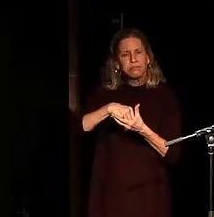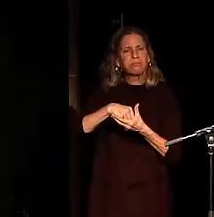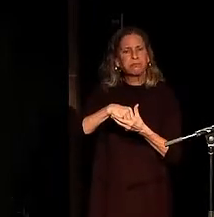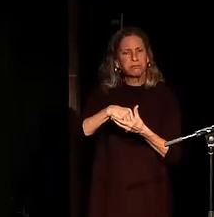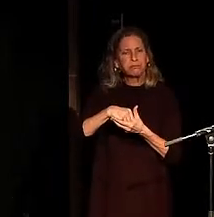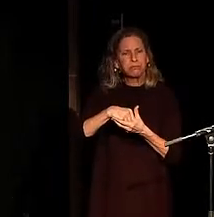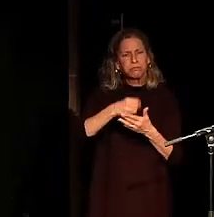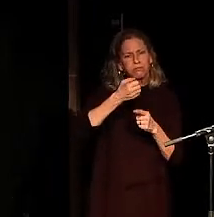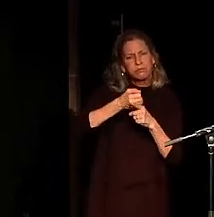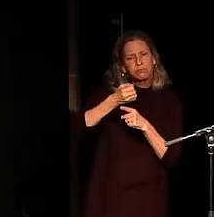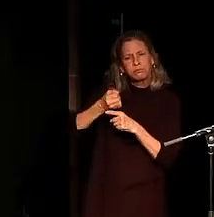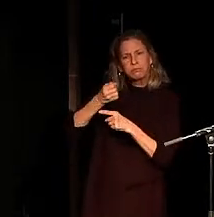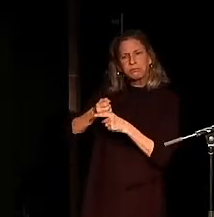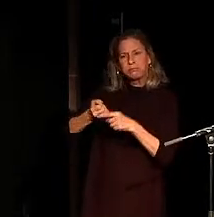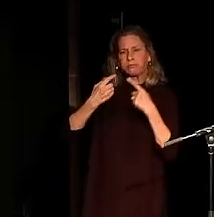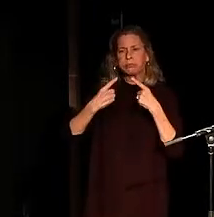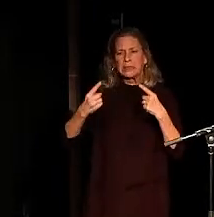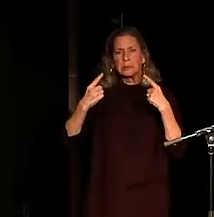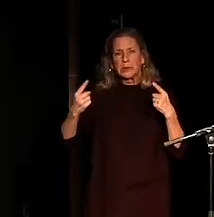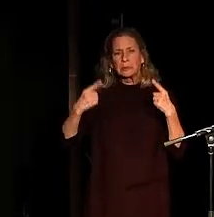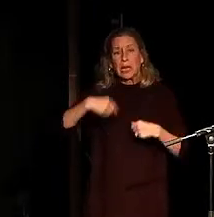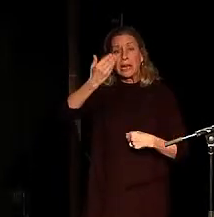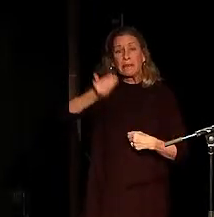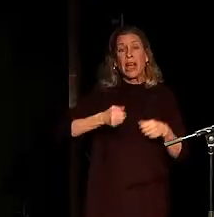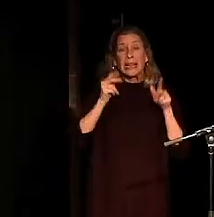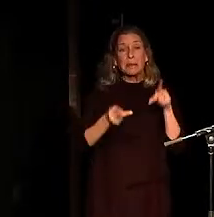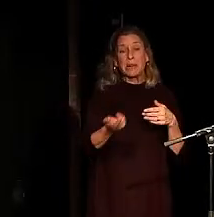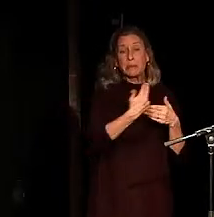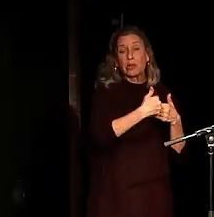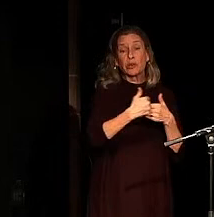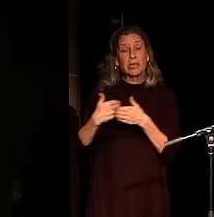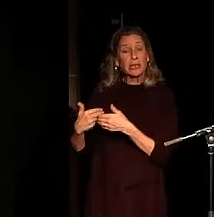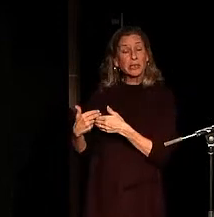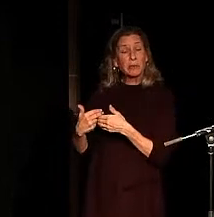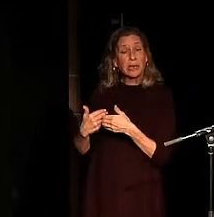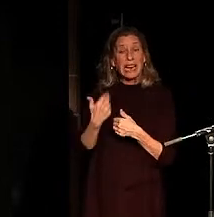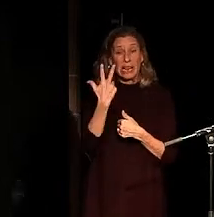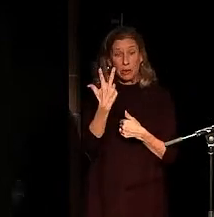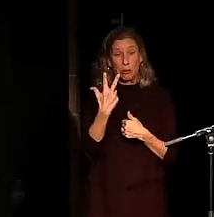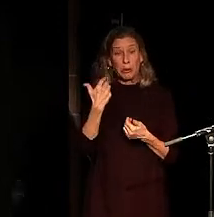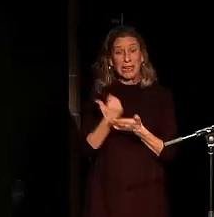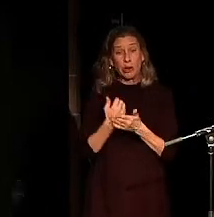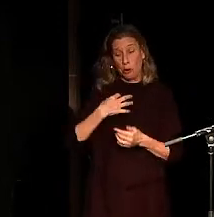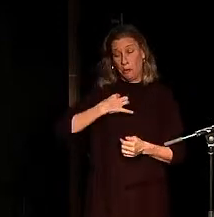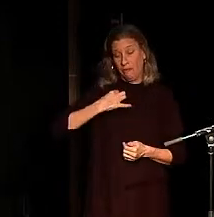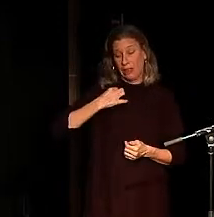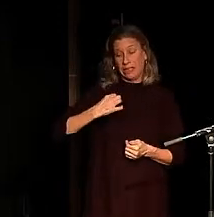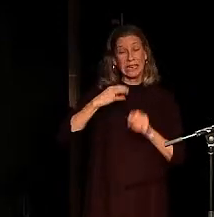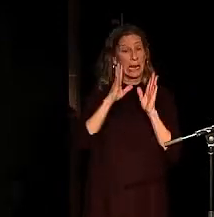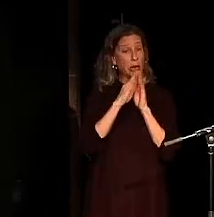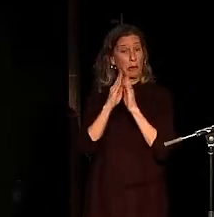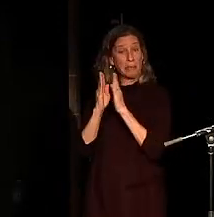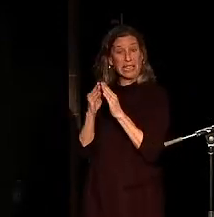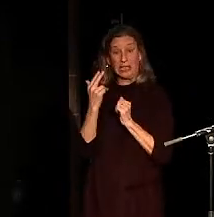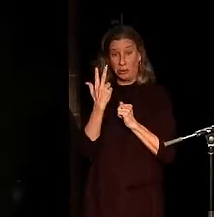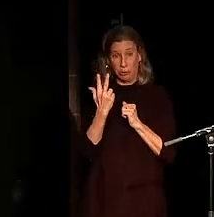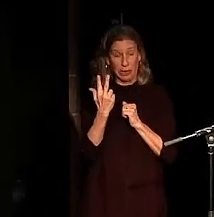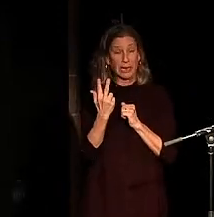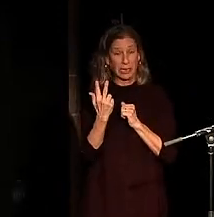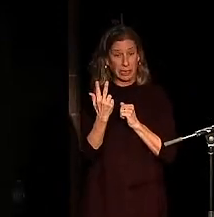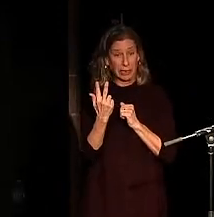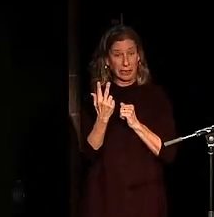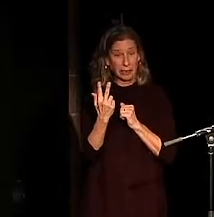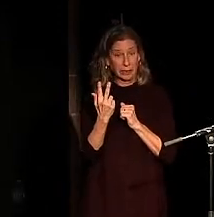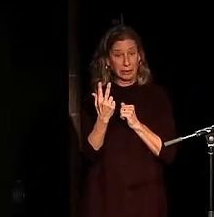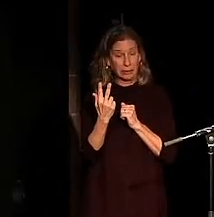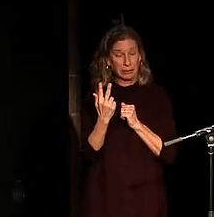several occasions, we put the word out. We invited people to participate in 3 new volunteer committees, since there are not enough